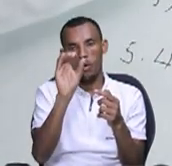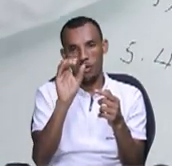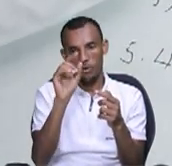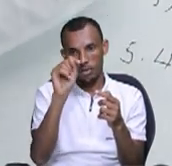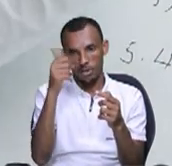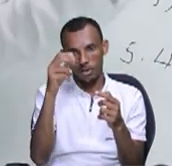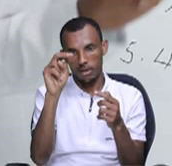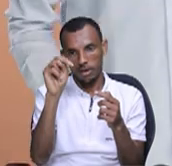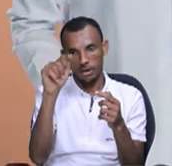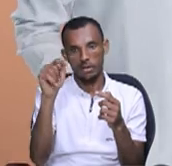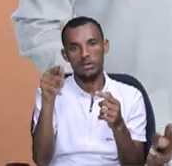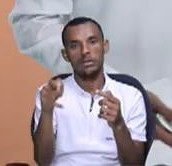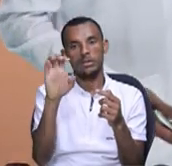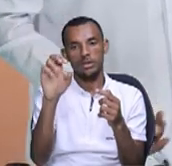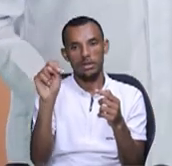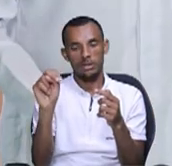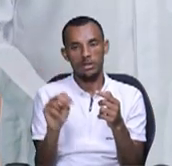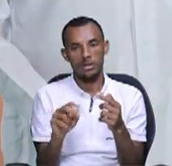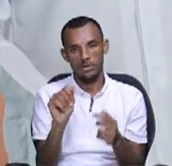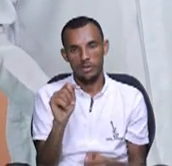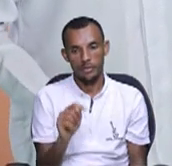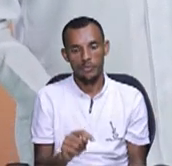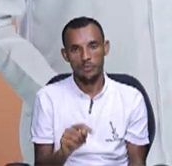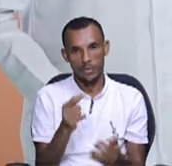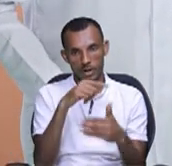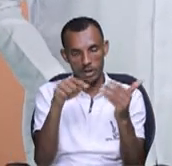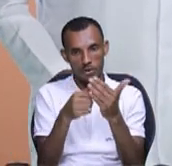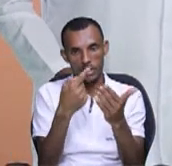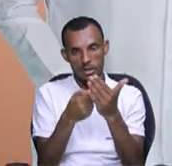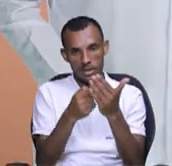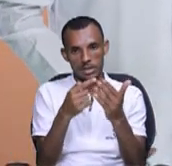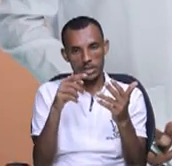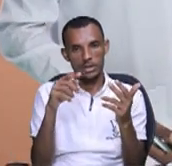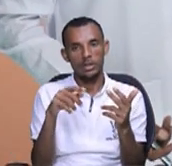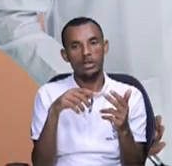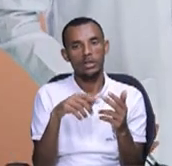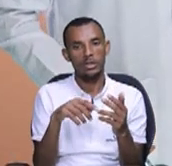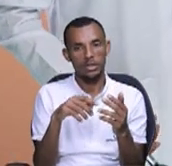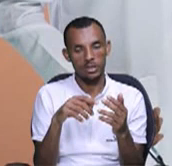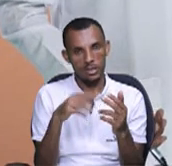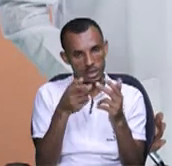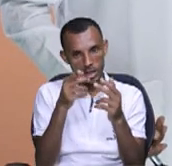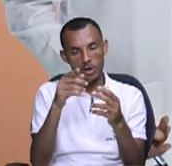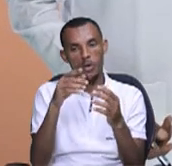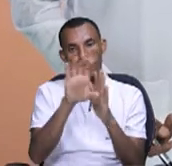of this basic trigonometric function. Therefore, in the second content,